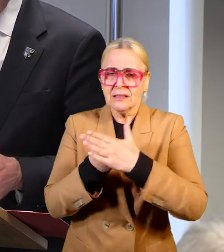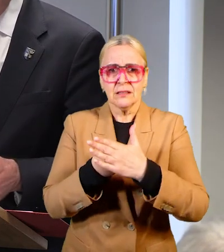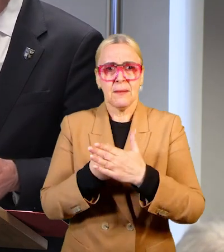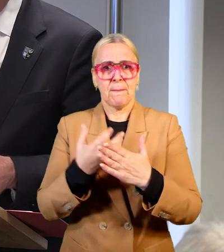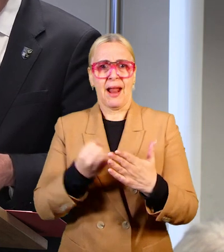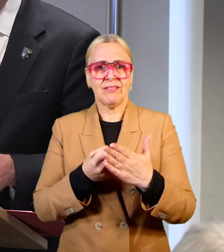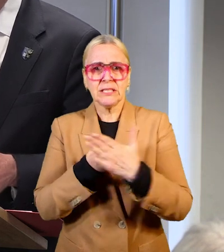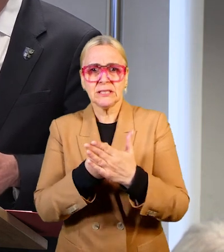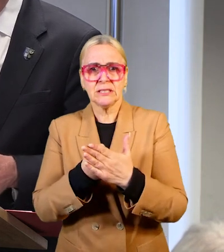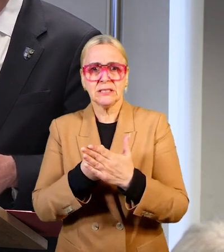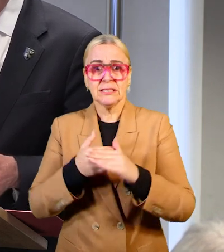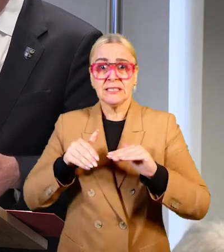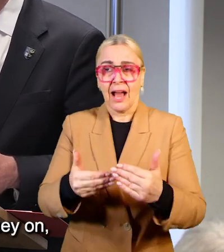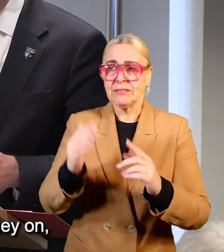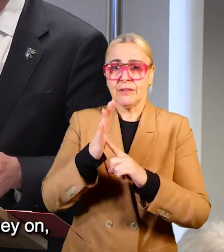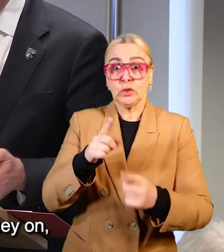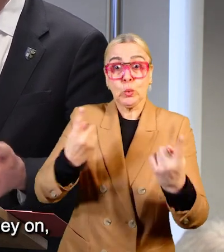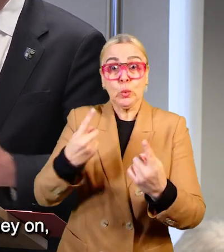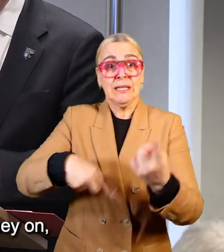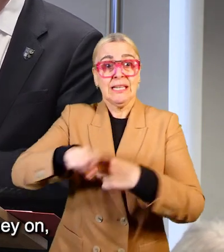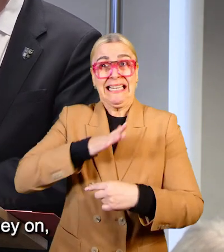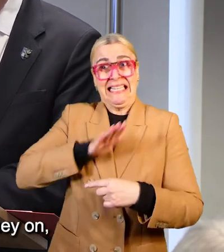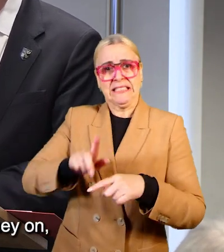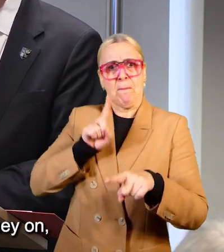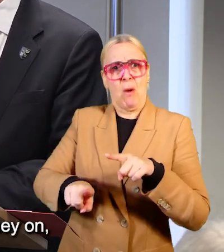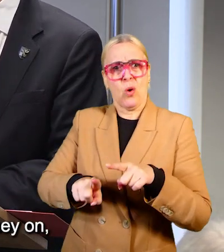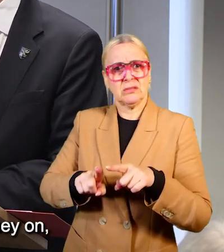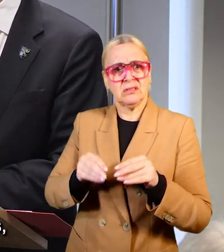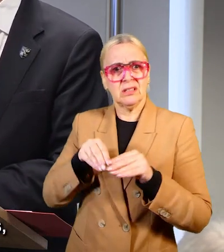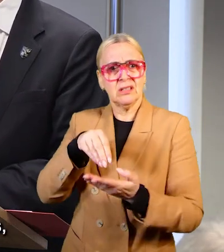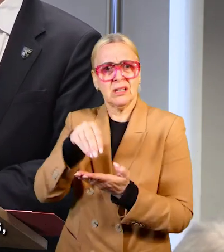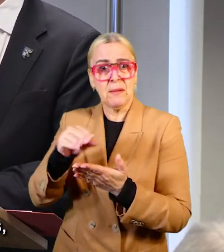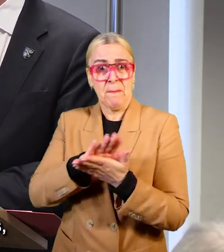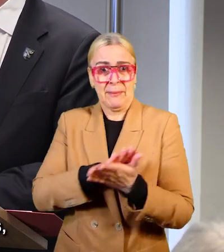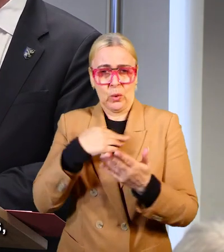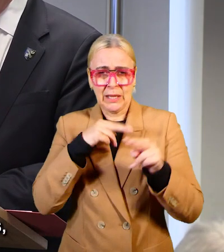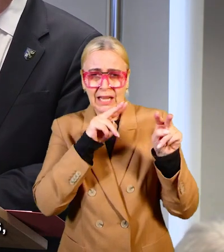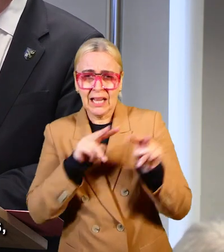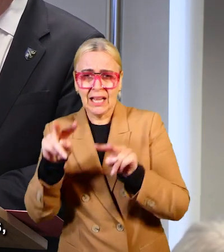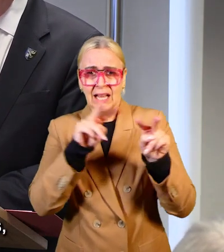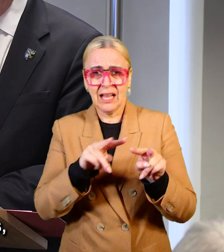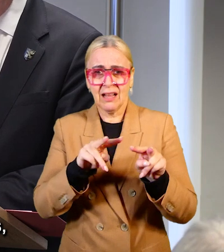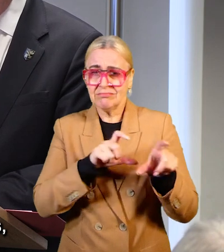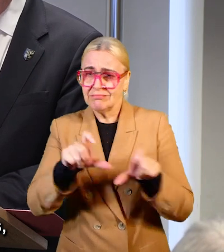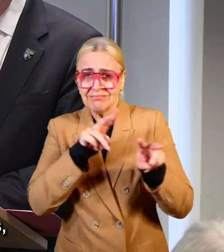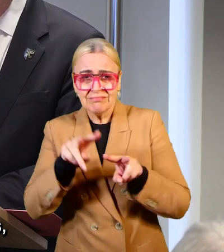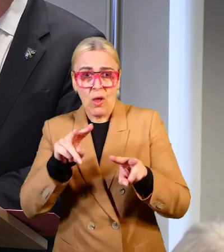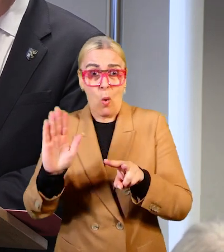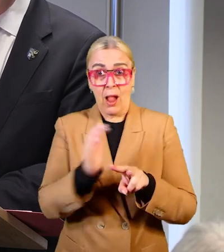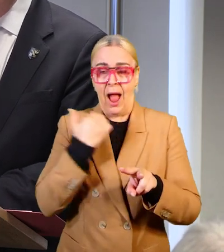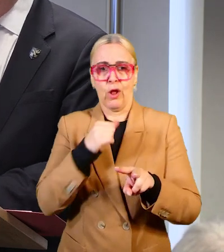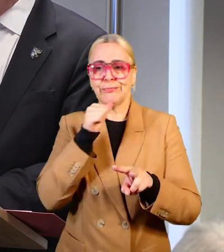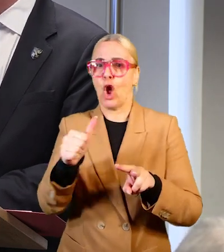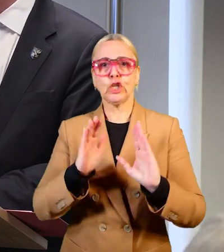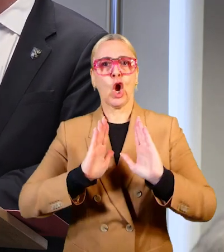We also have to prioritise what we should be spending public money on, what will deliver maximum benefits, and